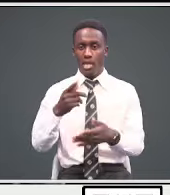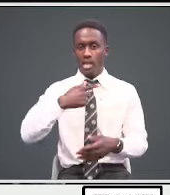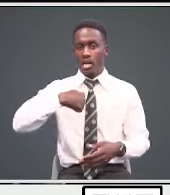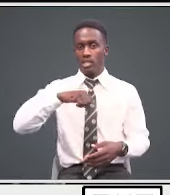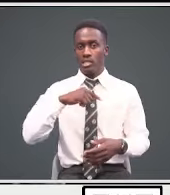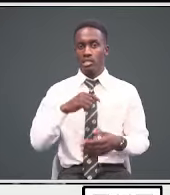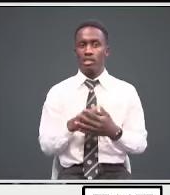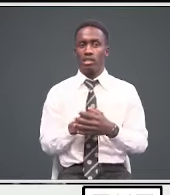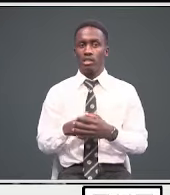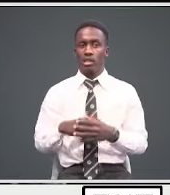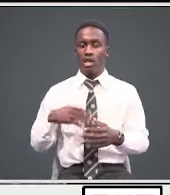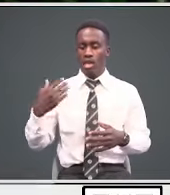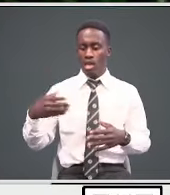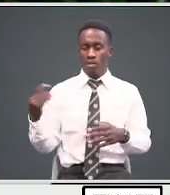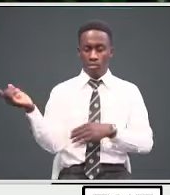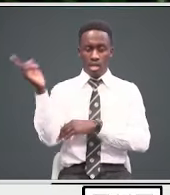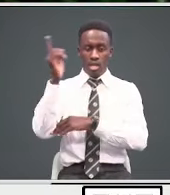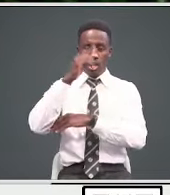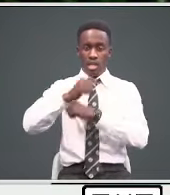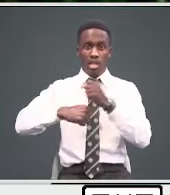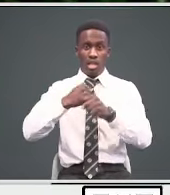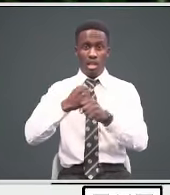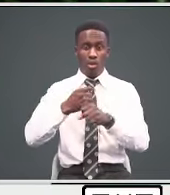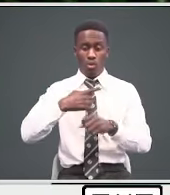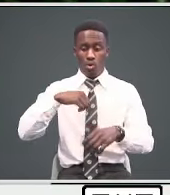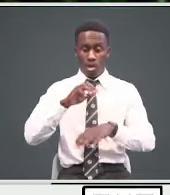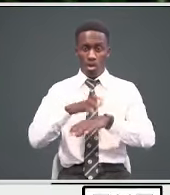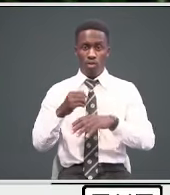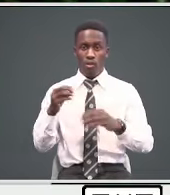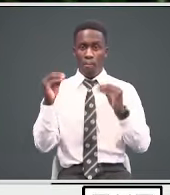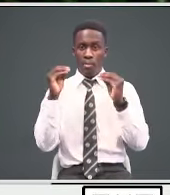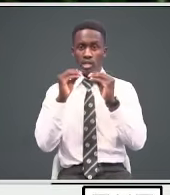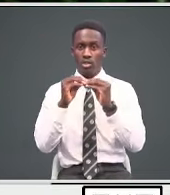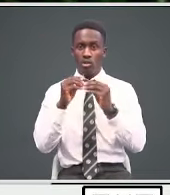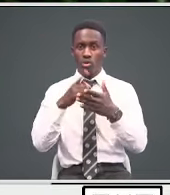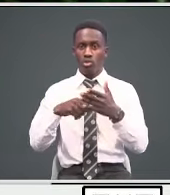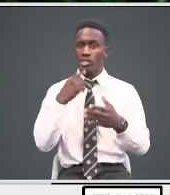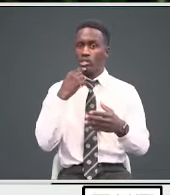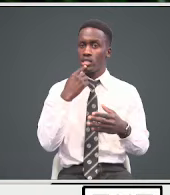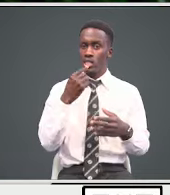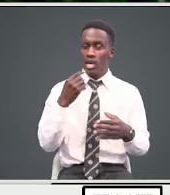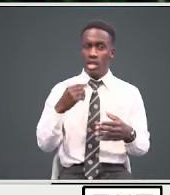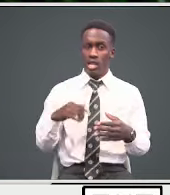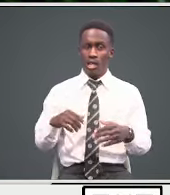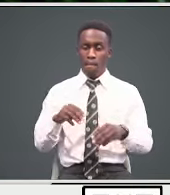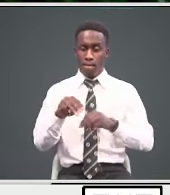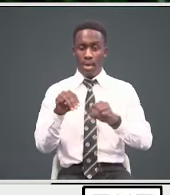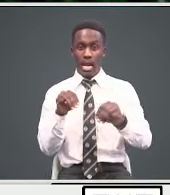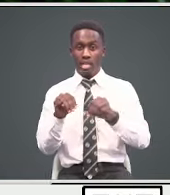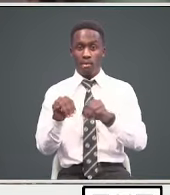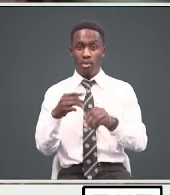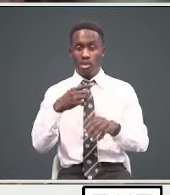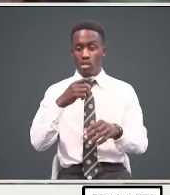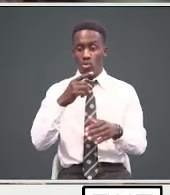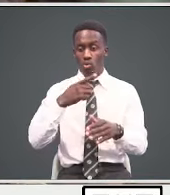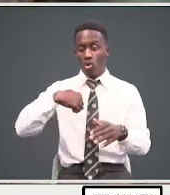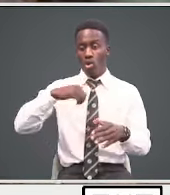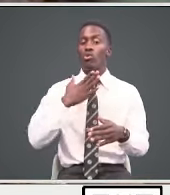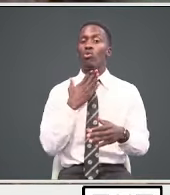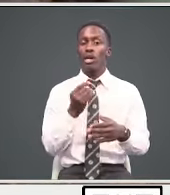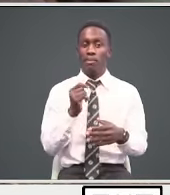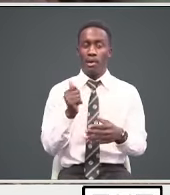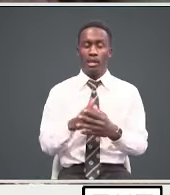Every year, we are called in for meetings. What we keep telling the management is we want a refund of our money. How did